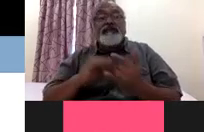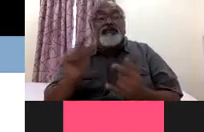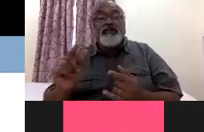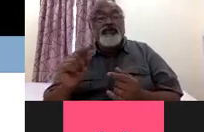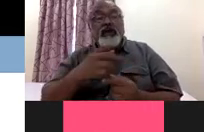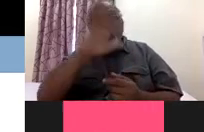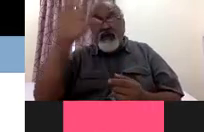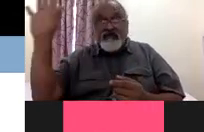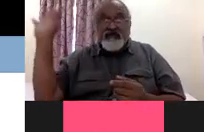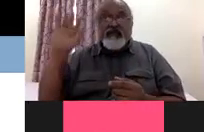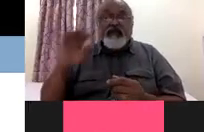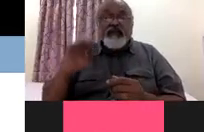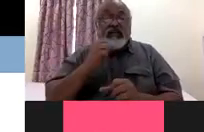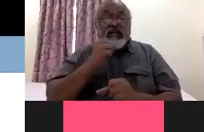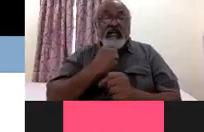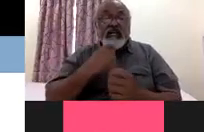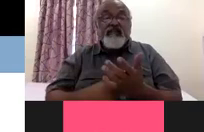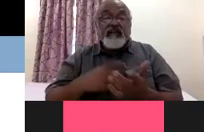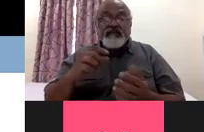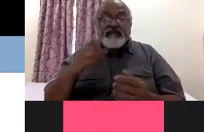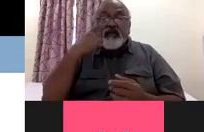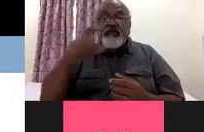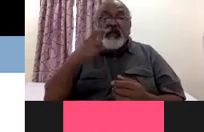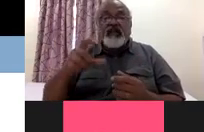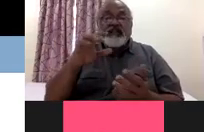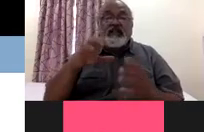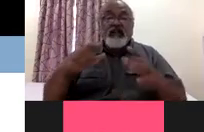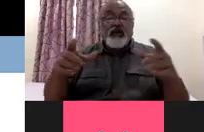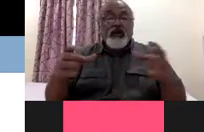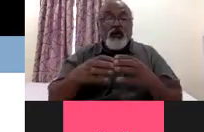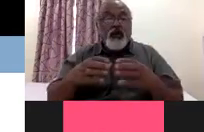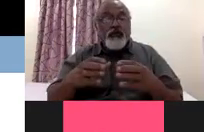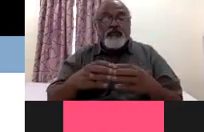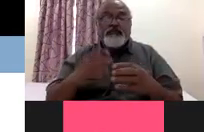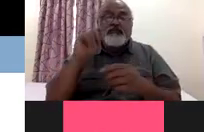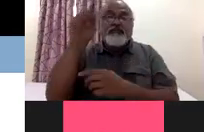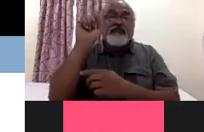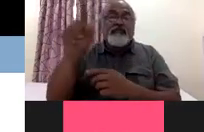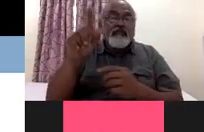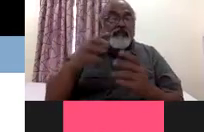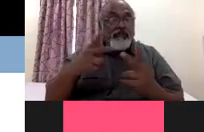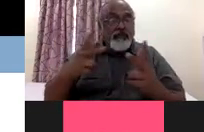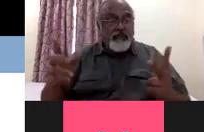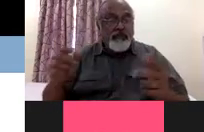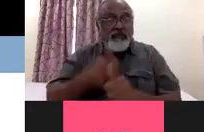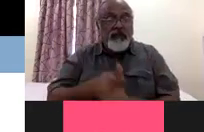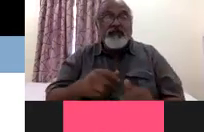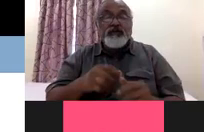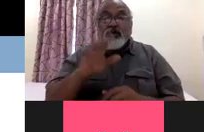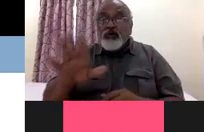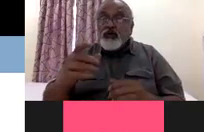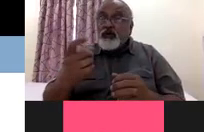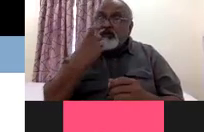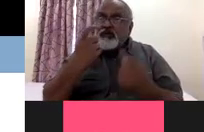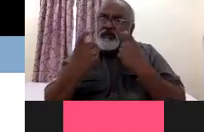clearly prescribed. Okay. So Umang, your question is this provision followed by private establishment? They are